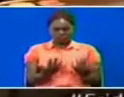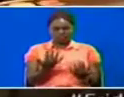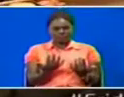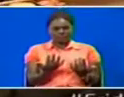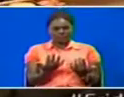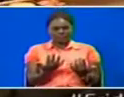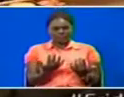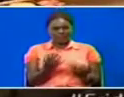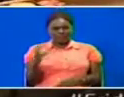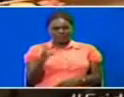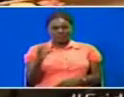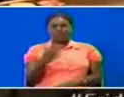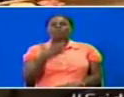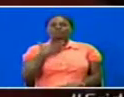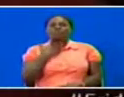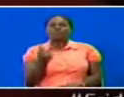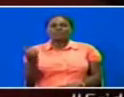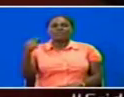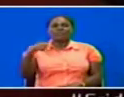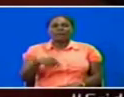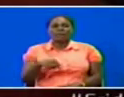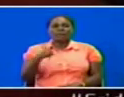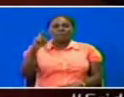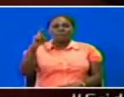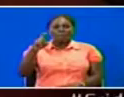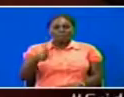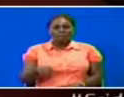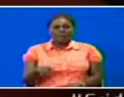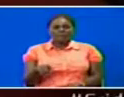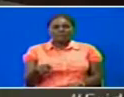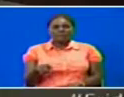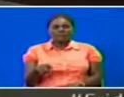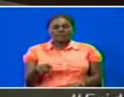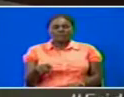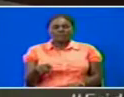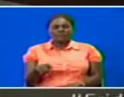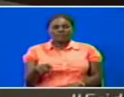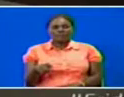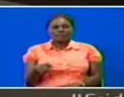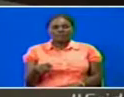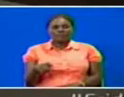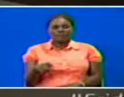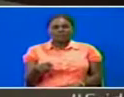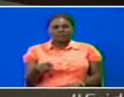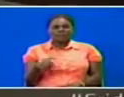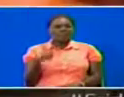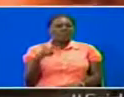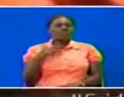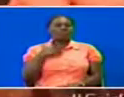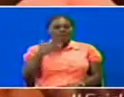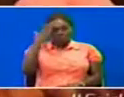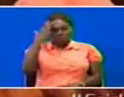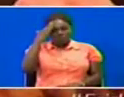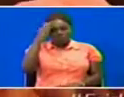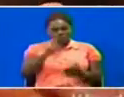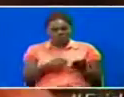When the customer want, when they come first time, they have to, they're very, very much like wants to know what it